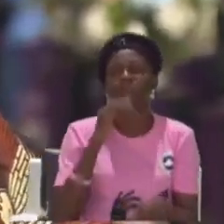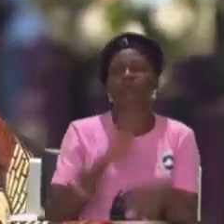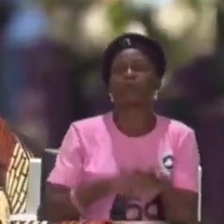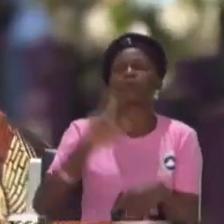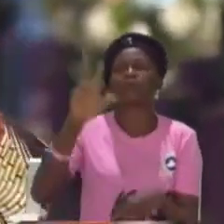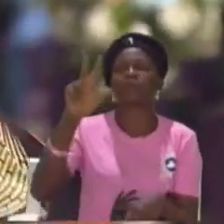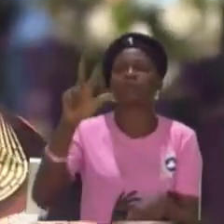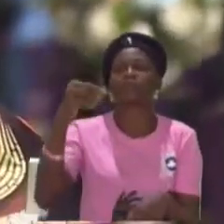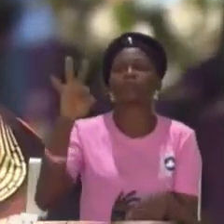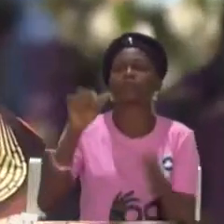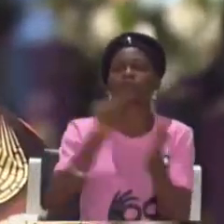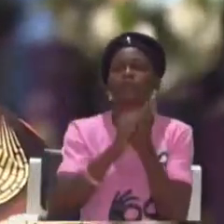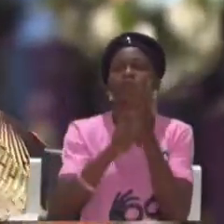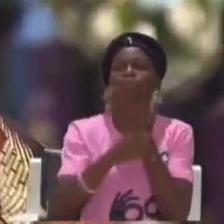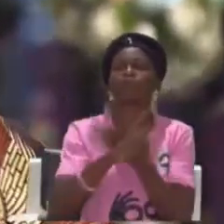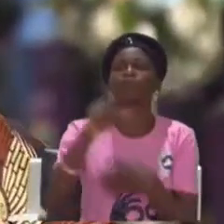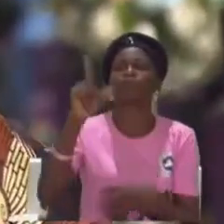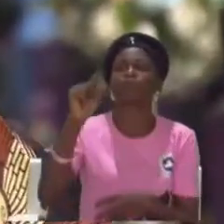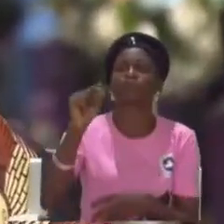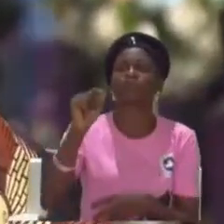April,